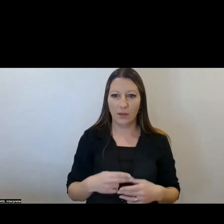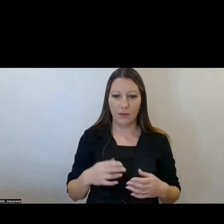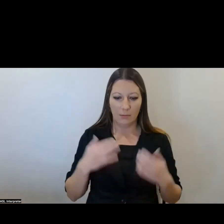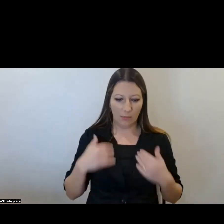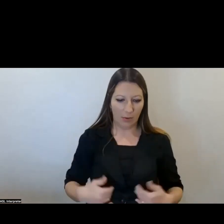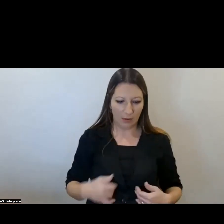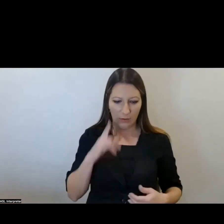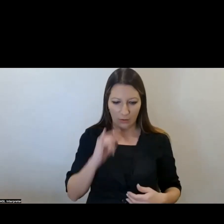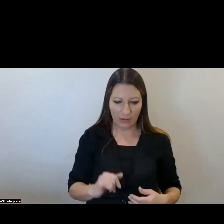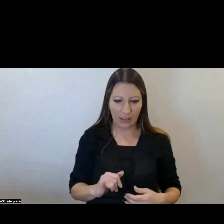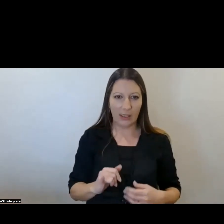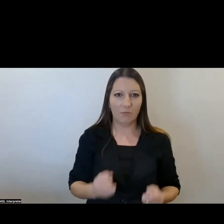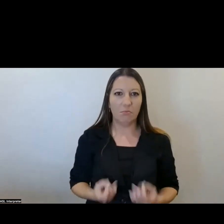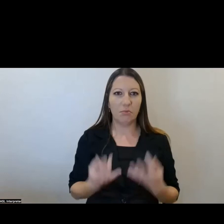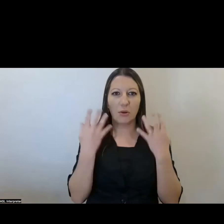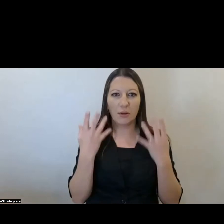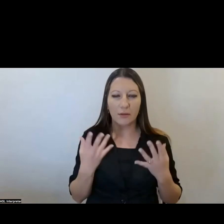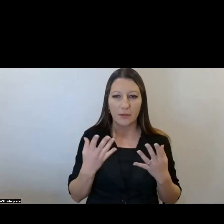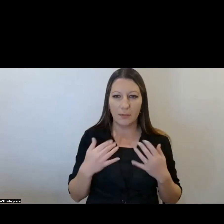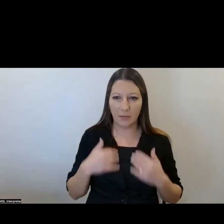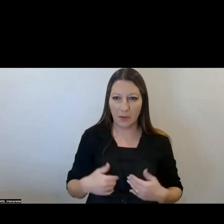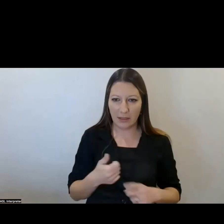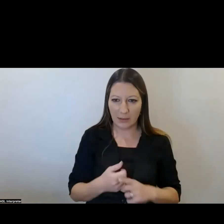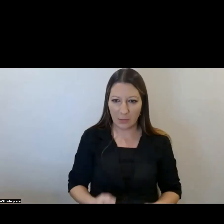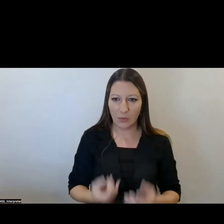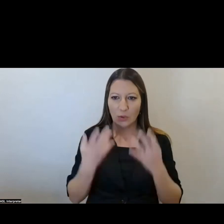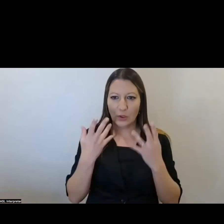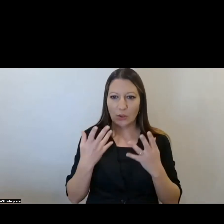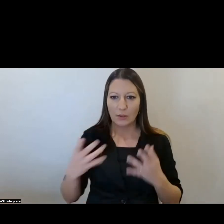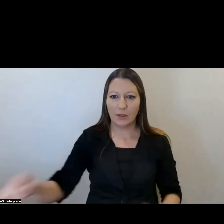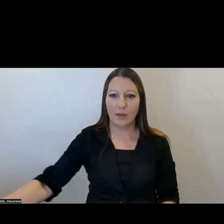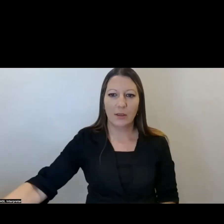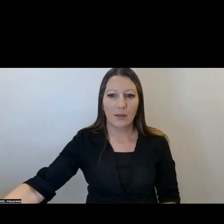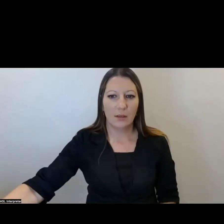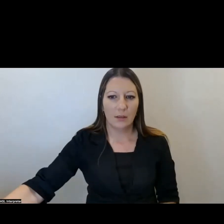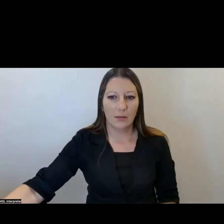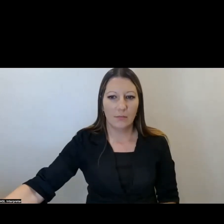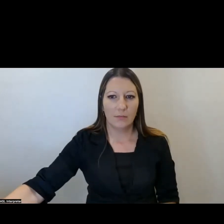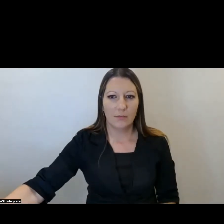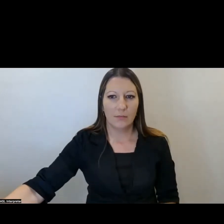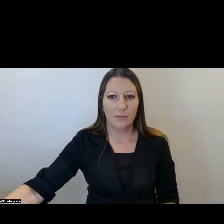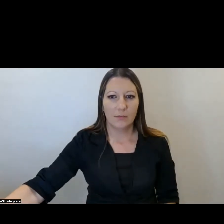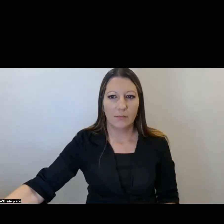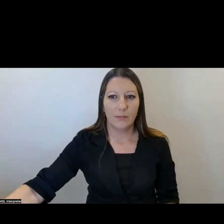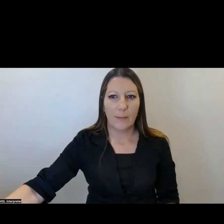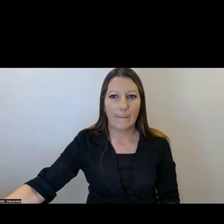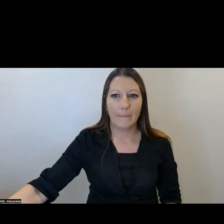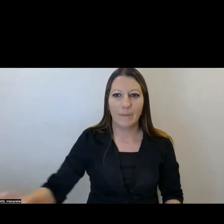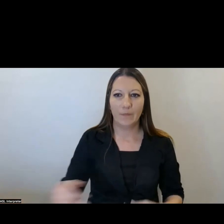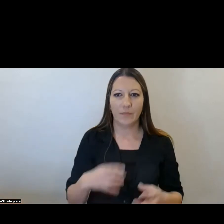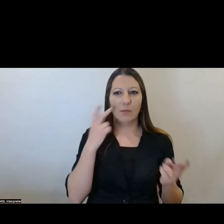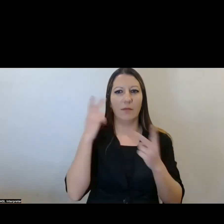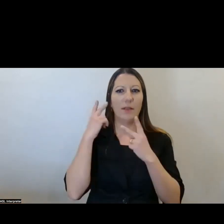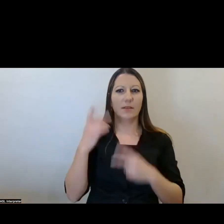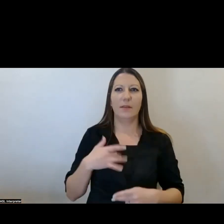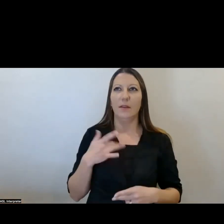libeled, skin thieved, fleshless, shame deeper than biblical. Unlike the psych, people would visit me in the burn ward. I dreamt